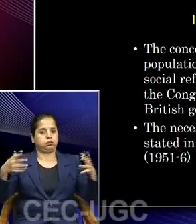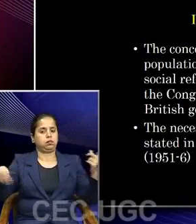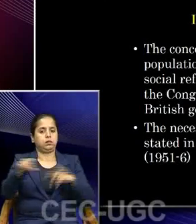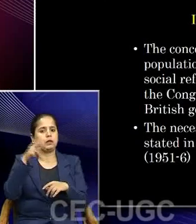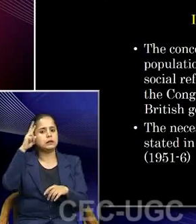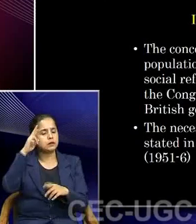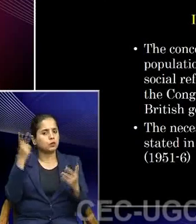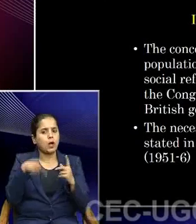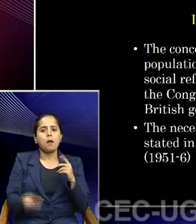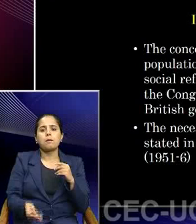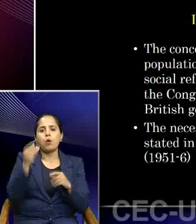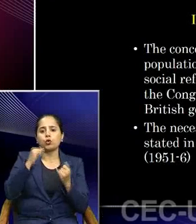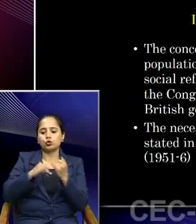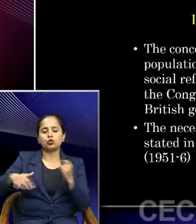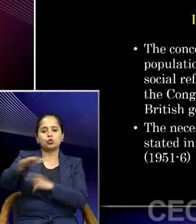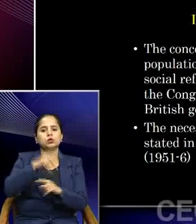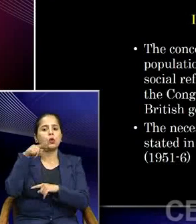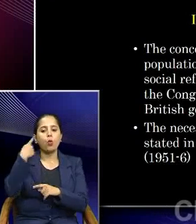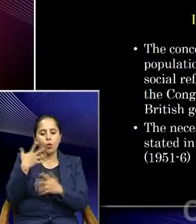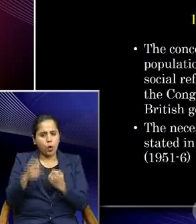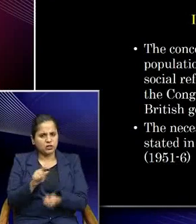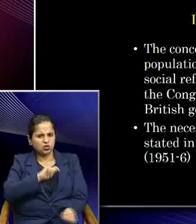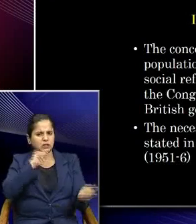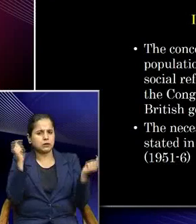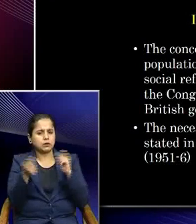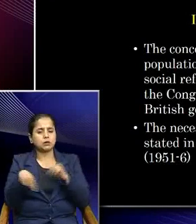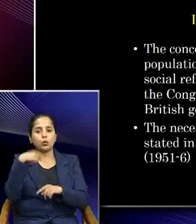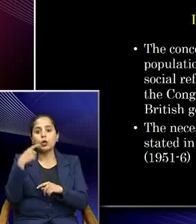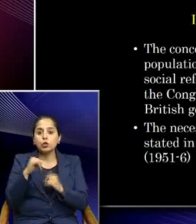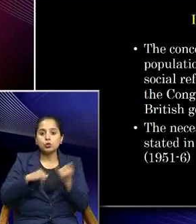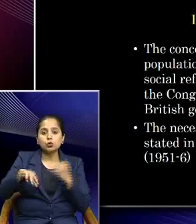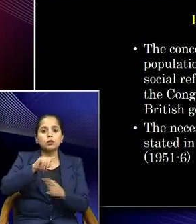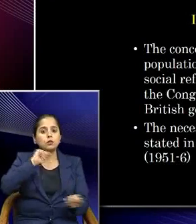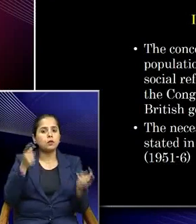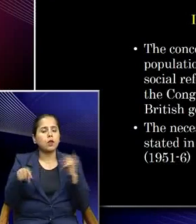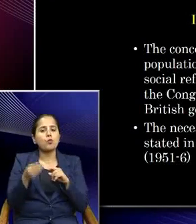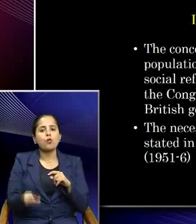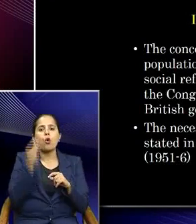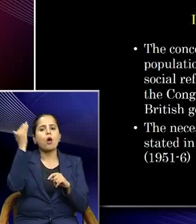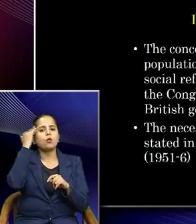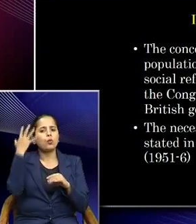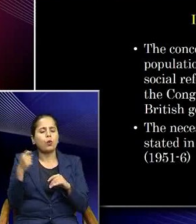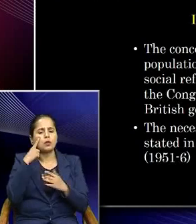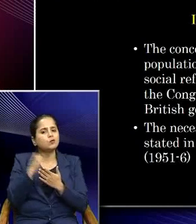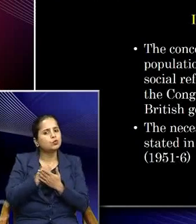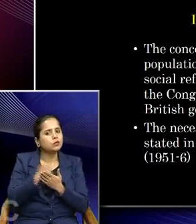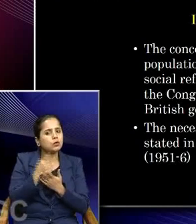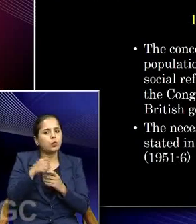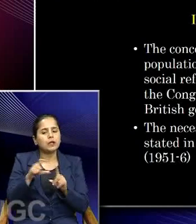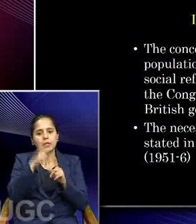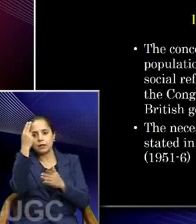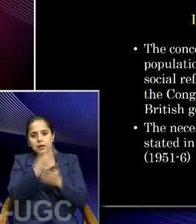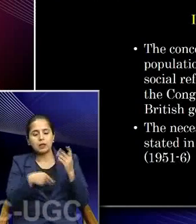was more among the social reformers, because the social reformers were more in an attempt to design